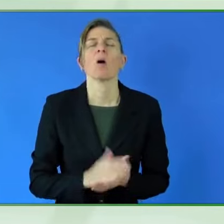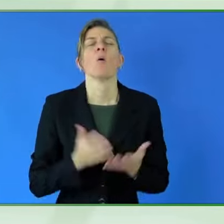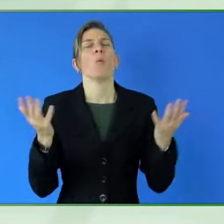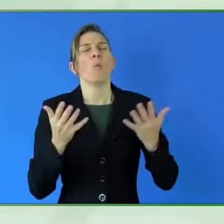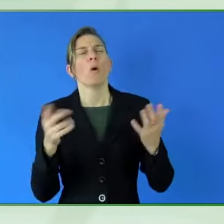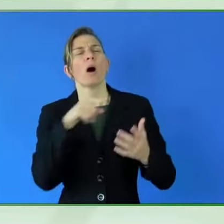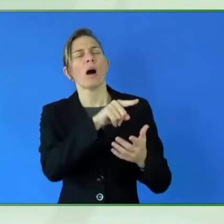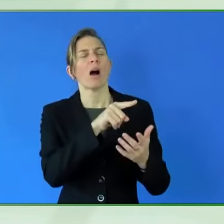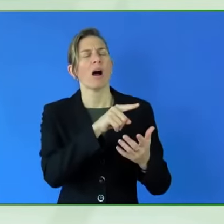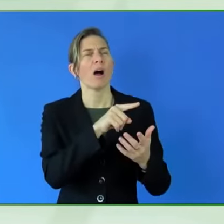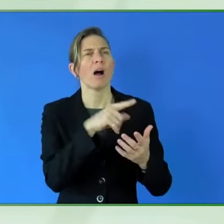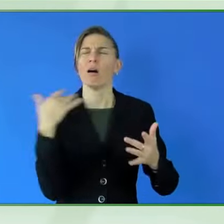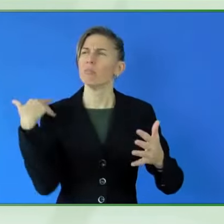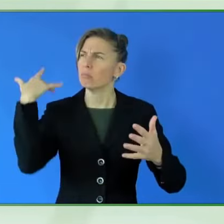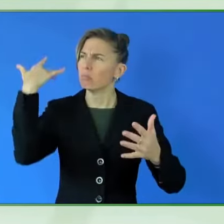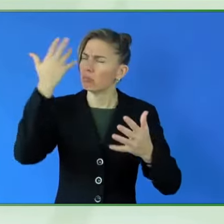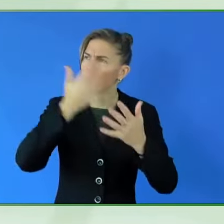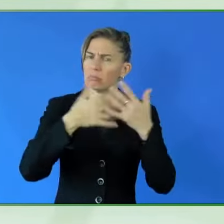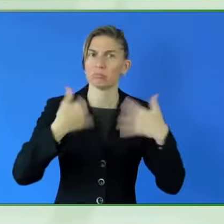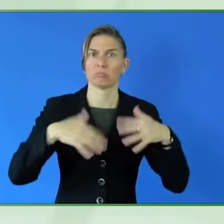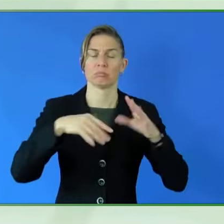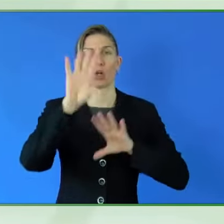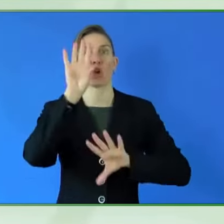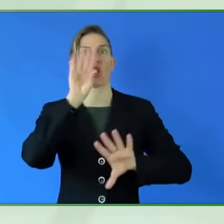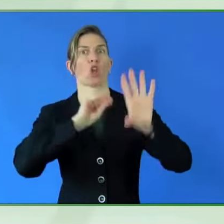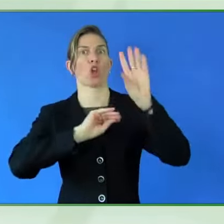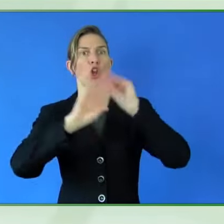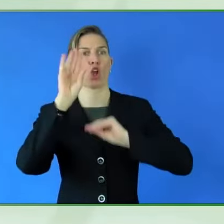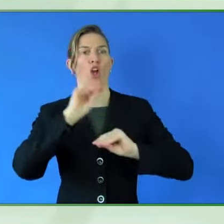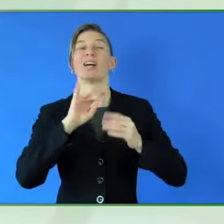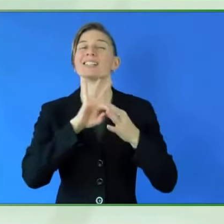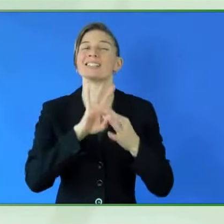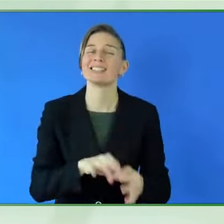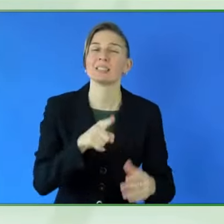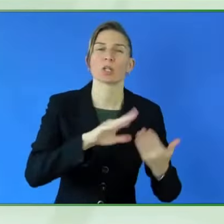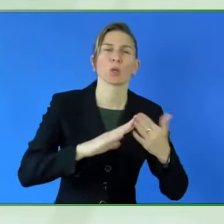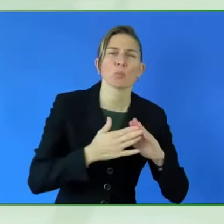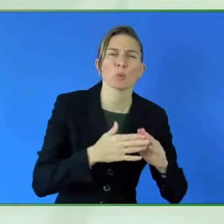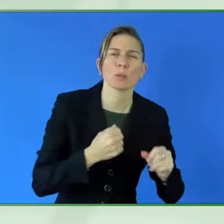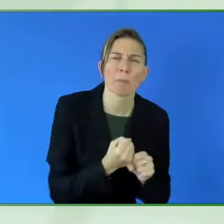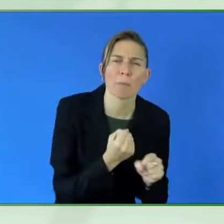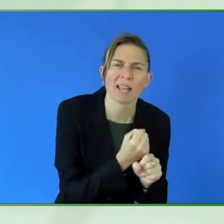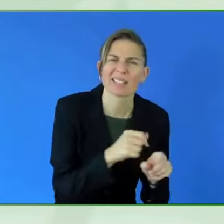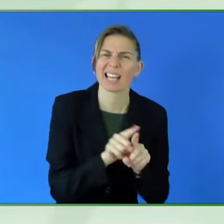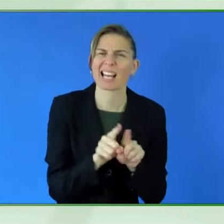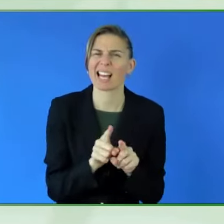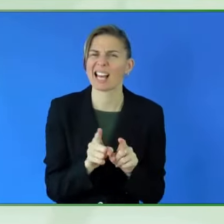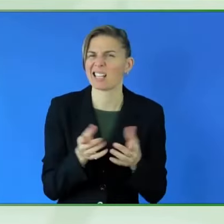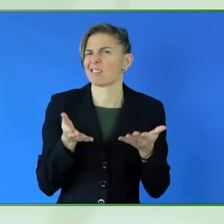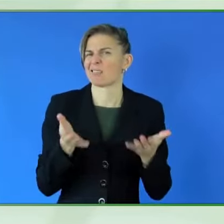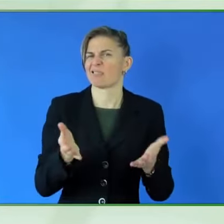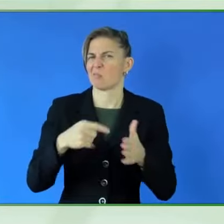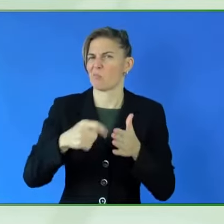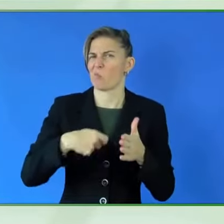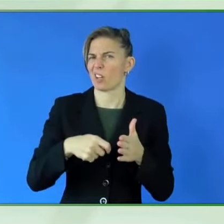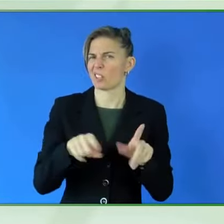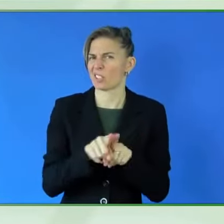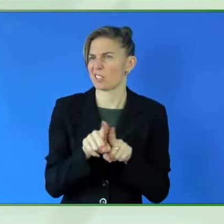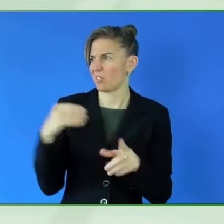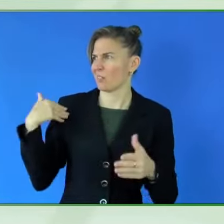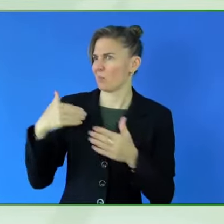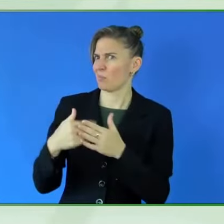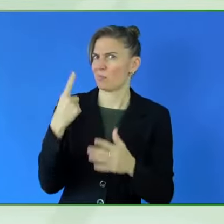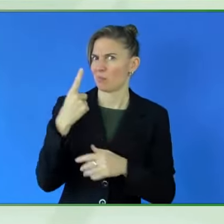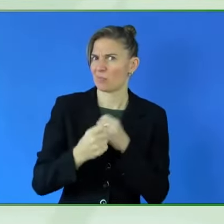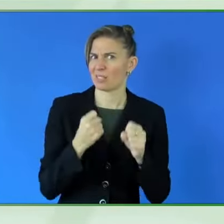understand in terms of community building and support of projects like these and the work that we've been doing over the past 12 months in these 5 cities? Katherine?